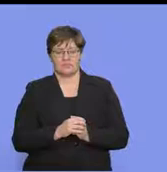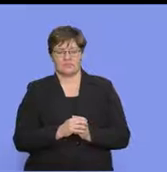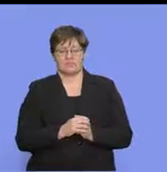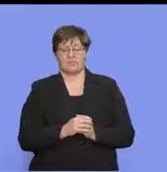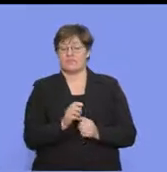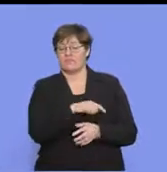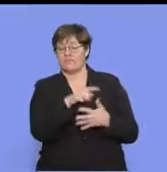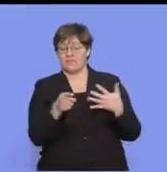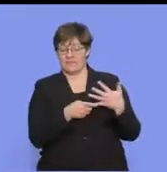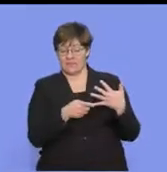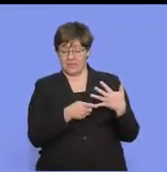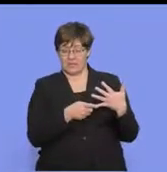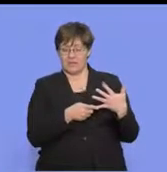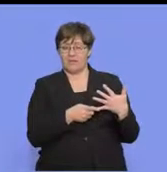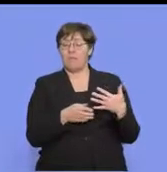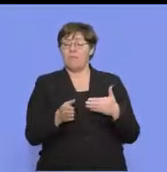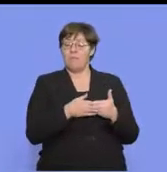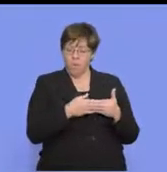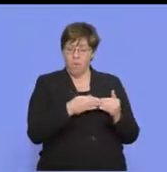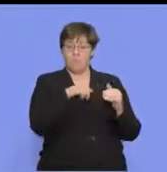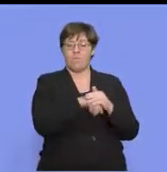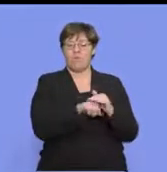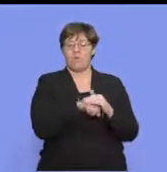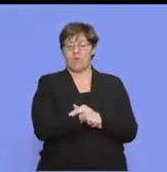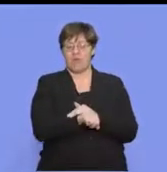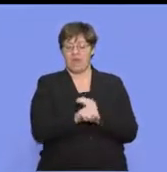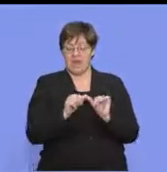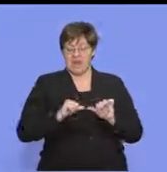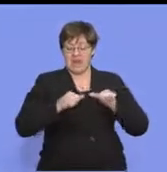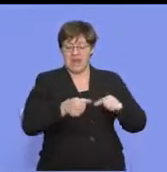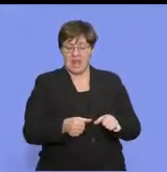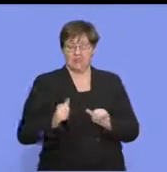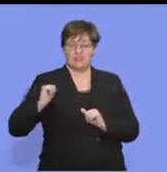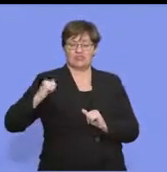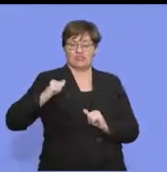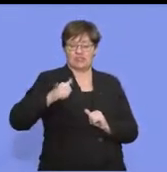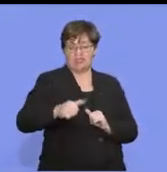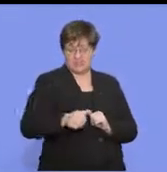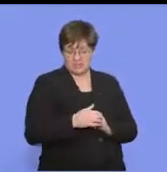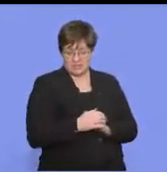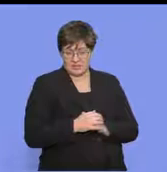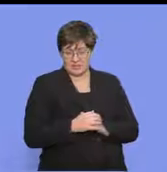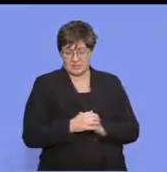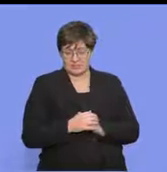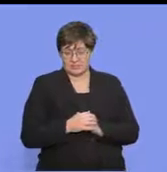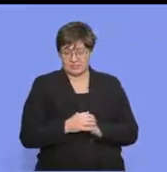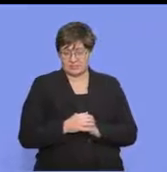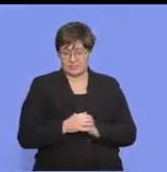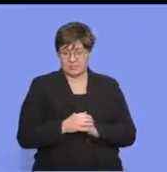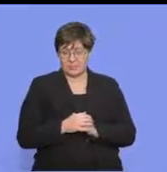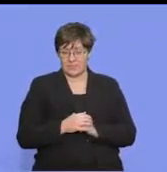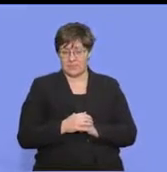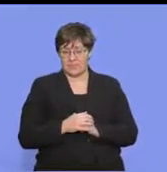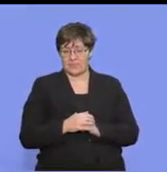All right, so that means that more offspring in the next generation. Okay, so now we're